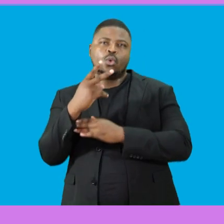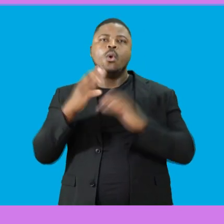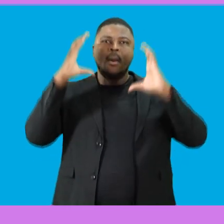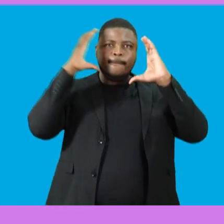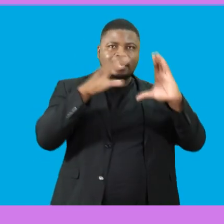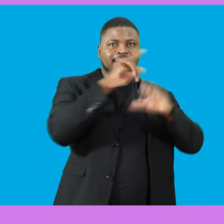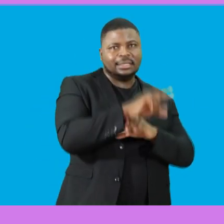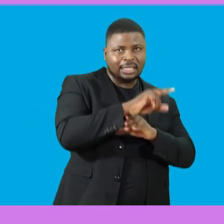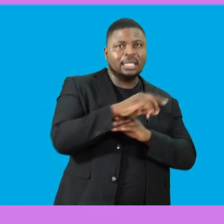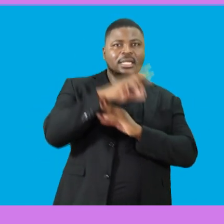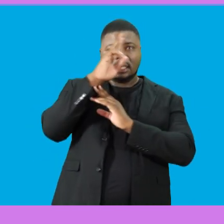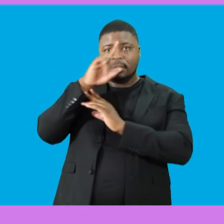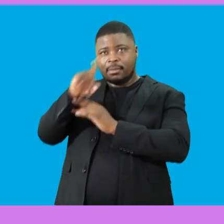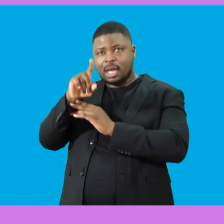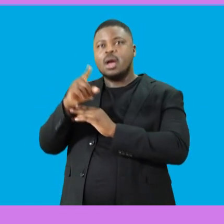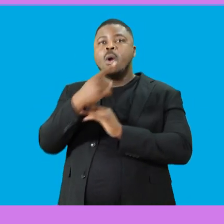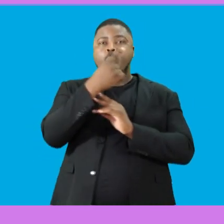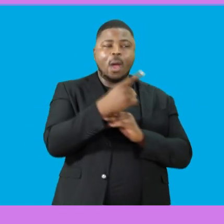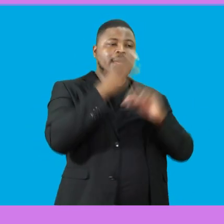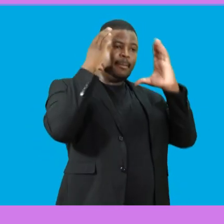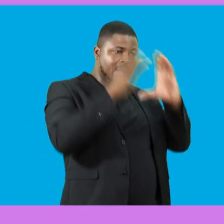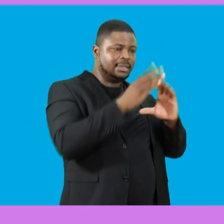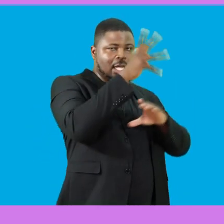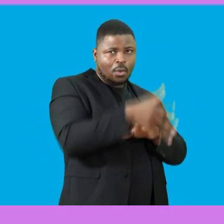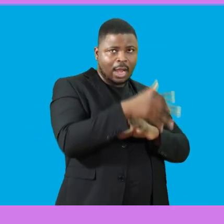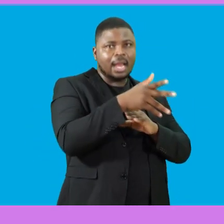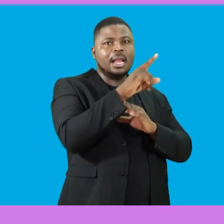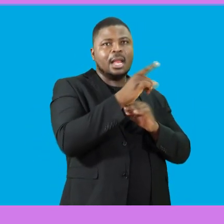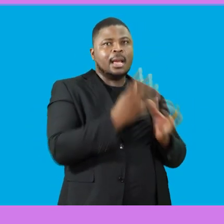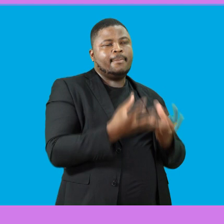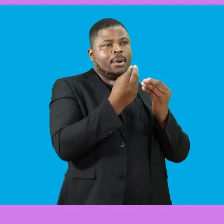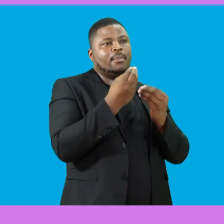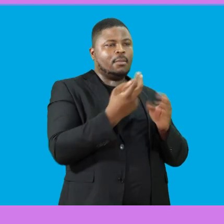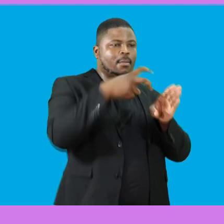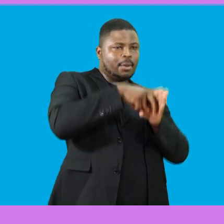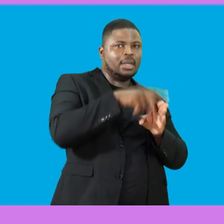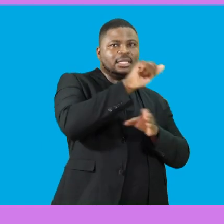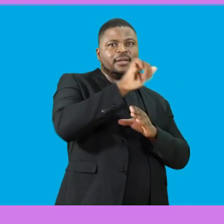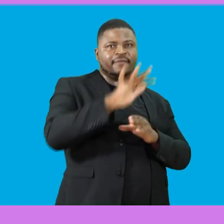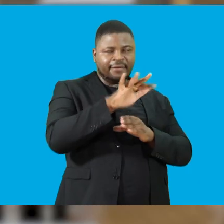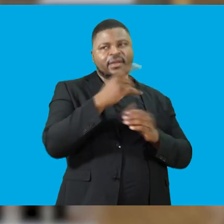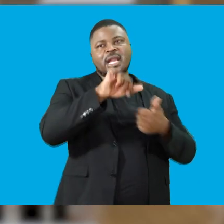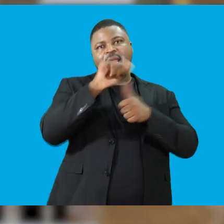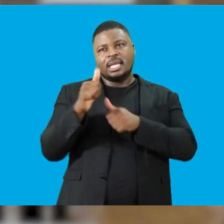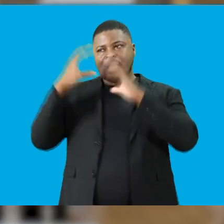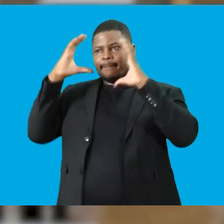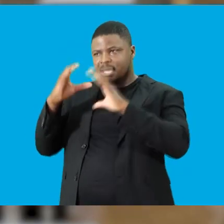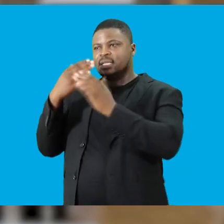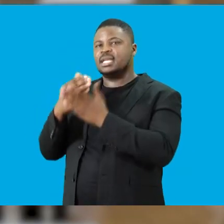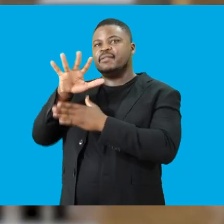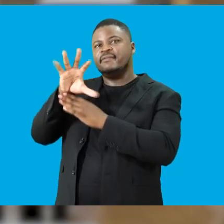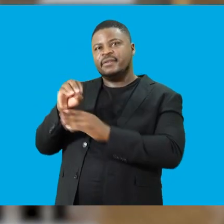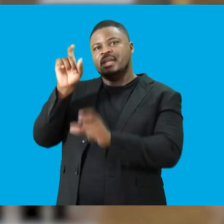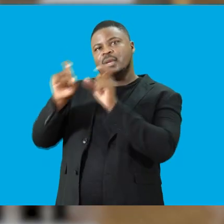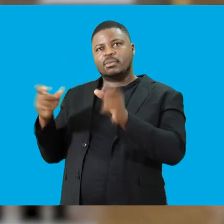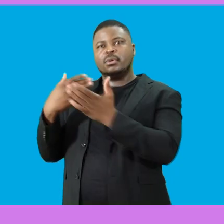2 buses because one bus can carry 65 and the other one will only have 50 people. So 2 buses will be needed. Therefore, her claim is what?